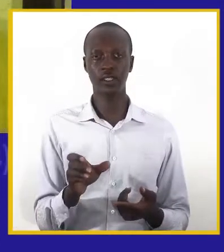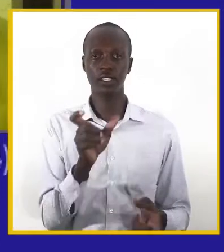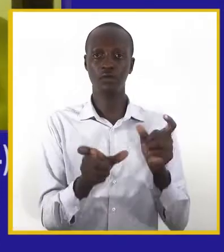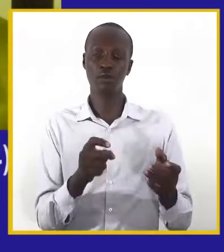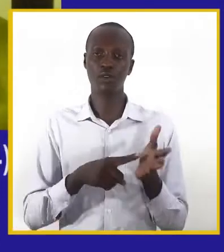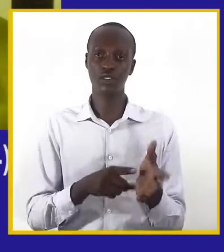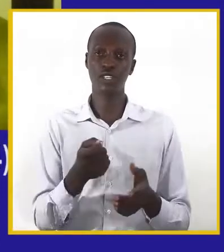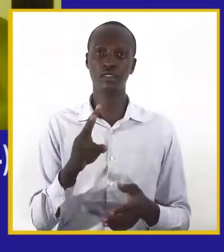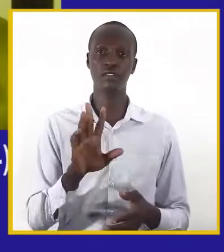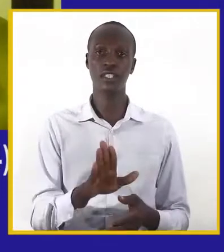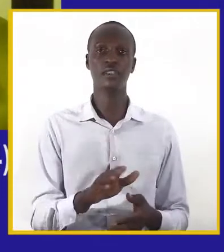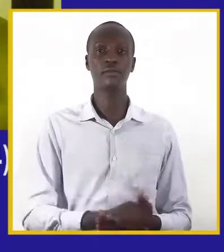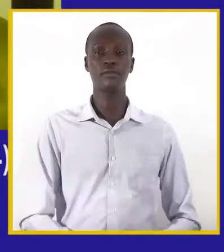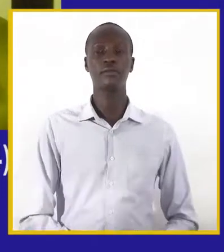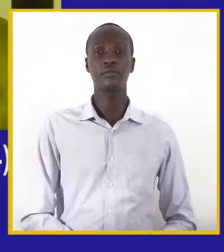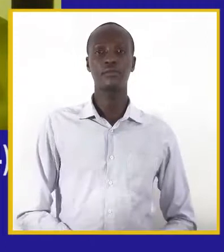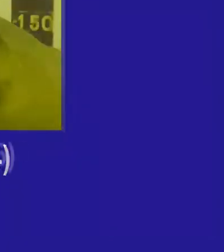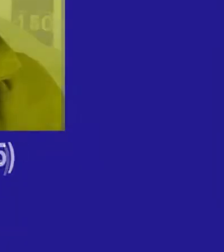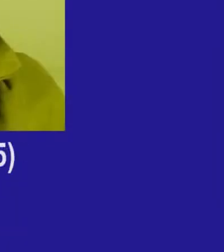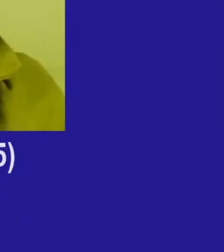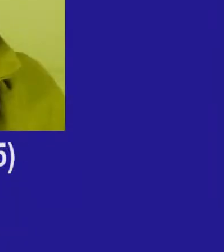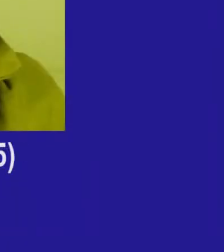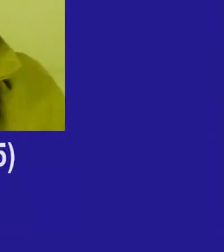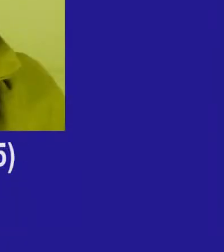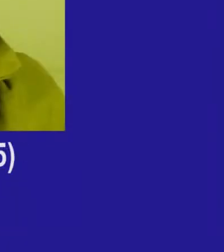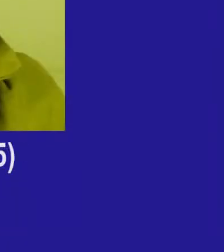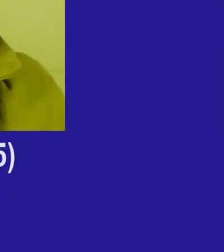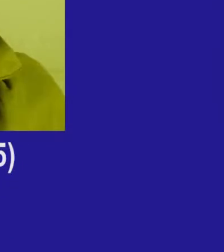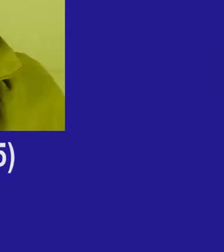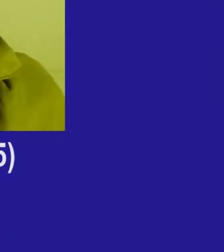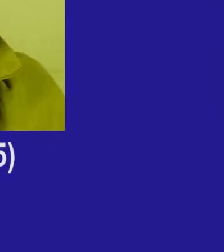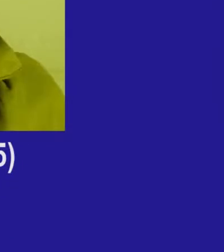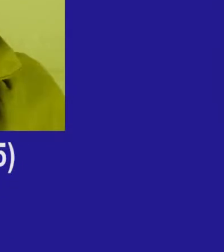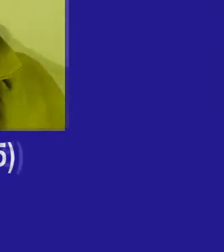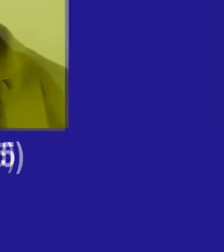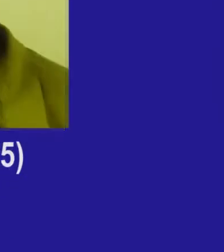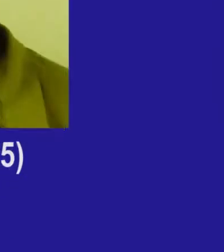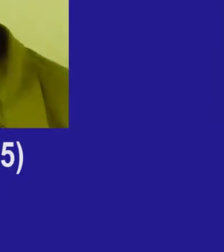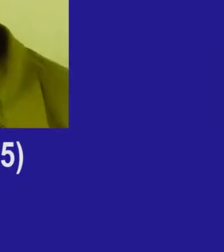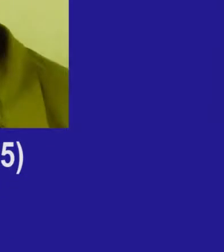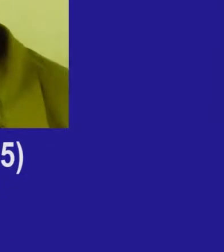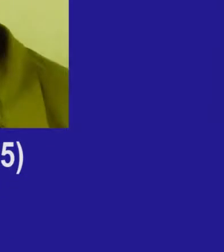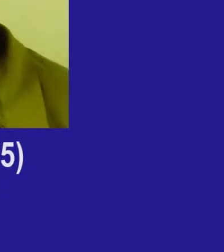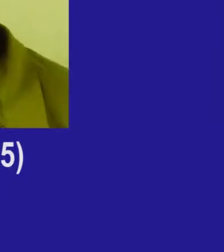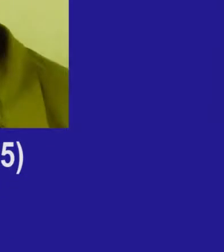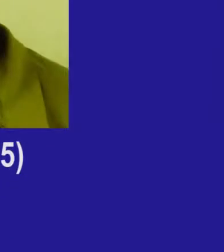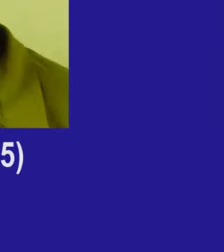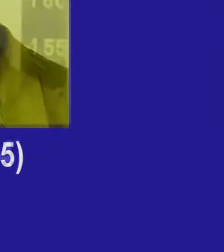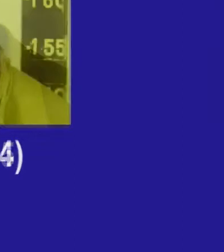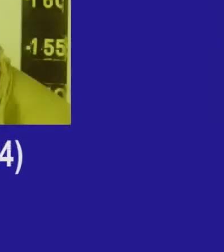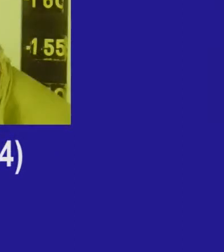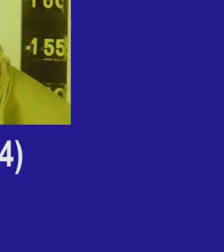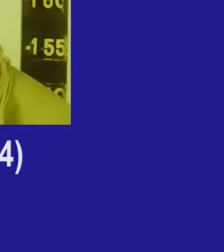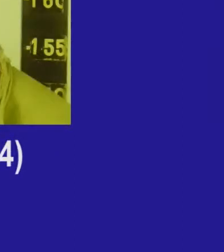46, Godfrey Rufu Rekuda, aged 44, Nabo Prosper Moyo, aged 25, Kenneth Madondo, aged